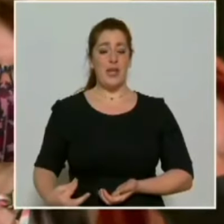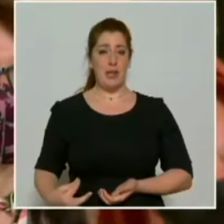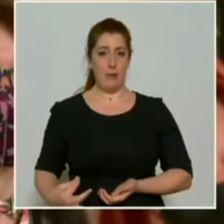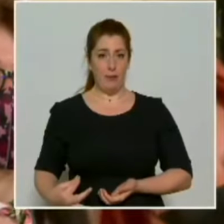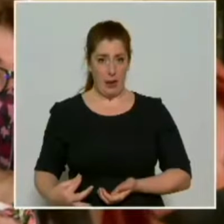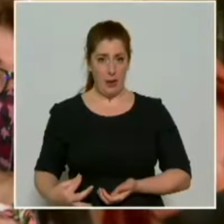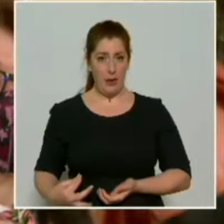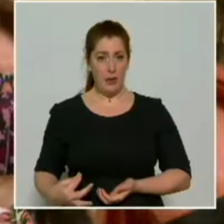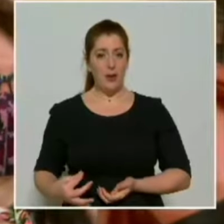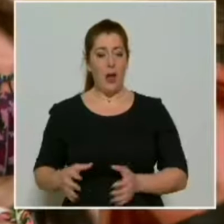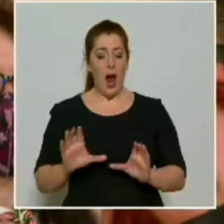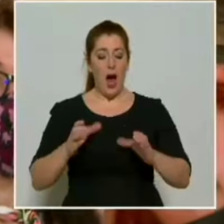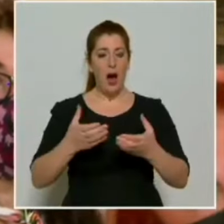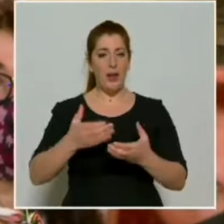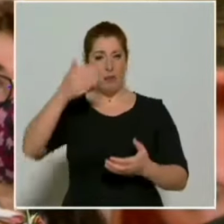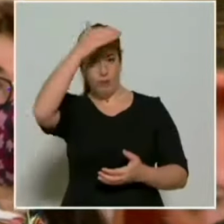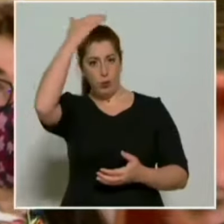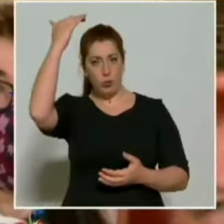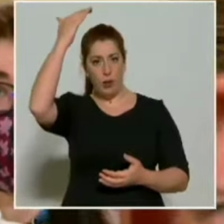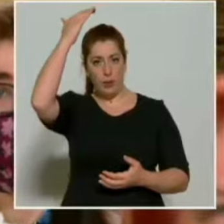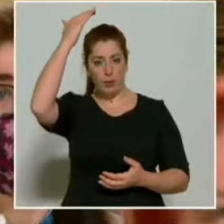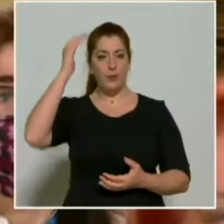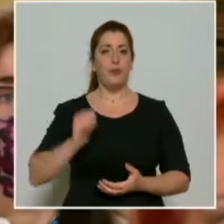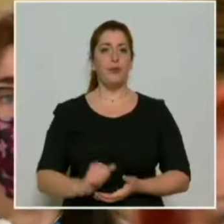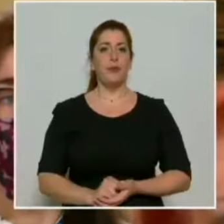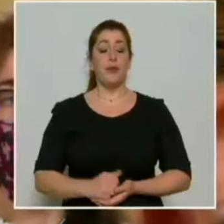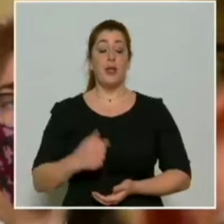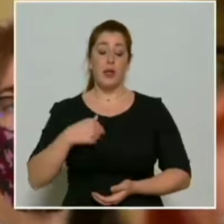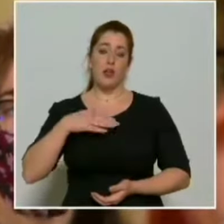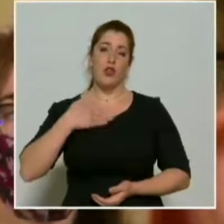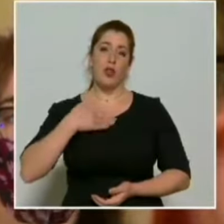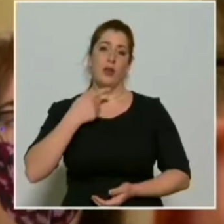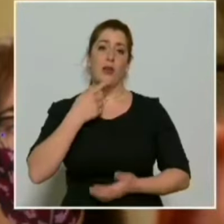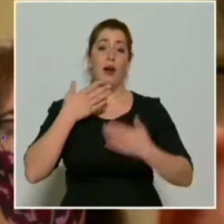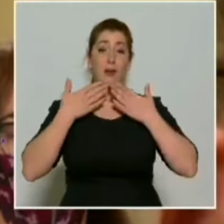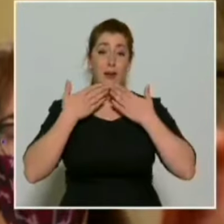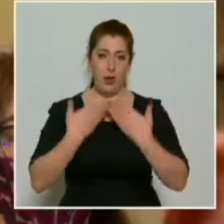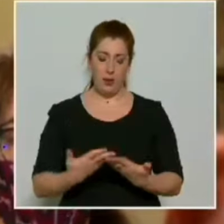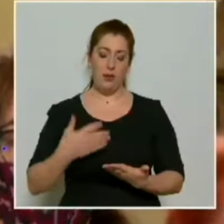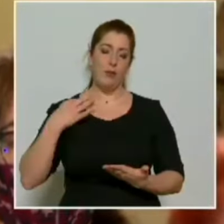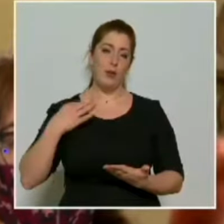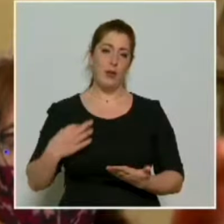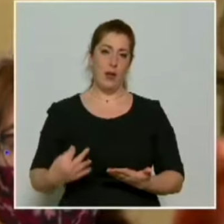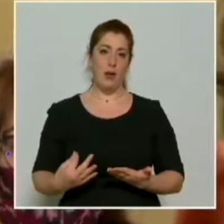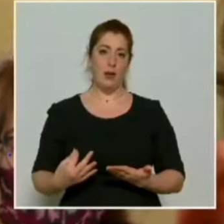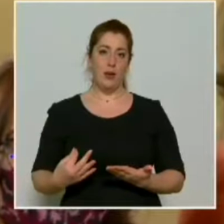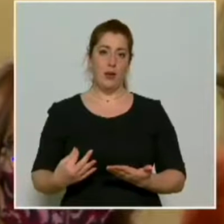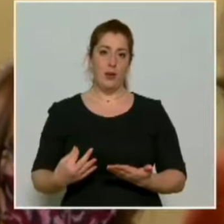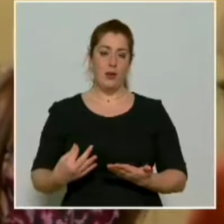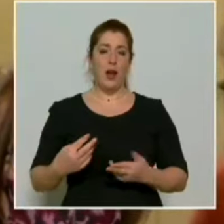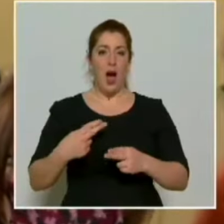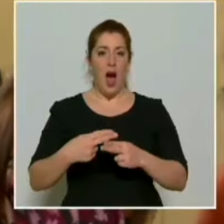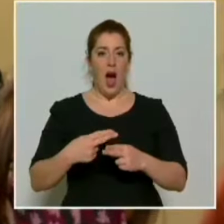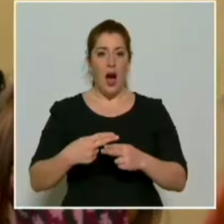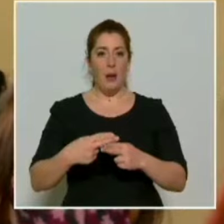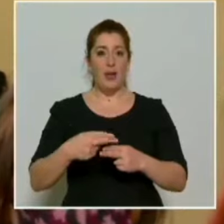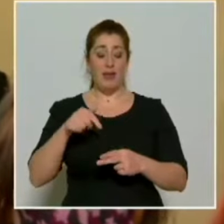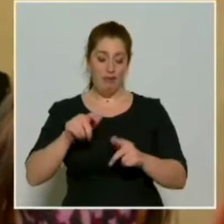Musulmana. Jien level qed nirringrazzja lil Eċċellenza tiegħu għal din inizjattiva